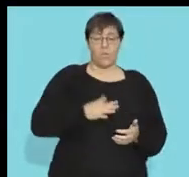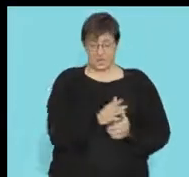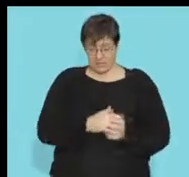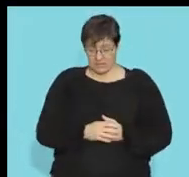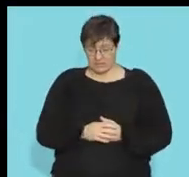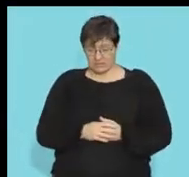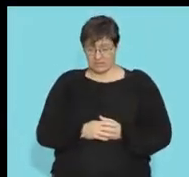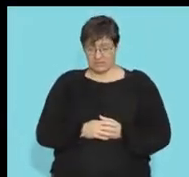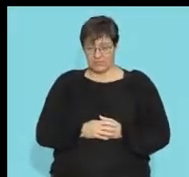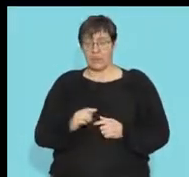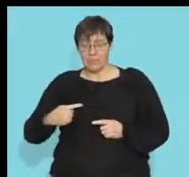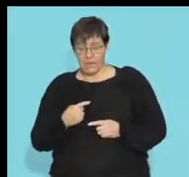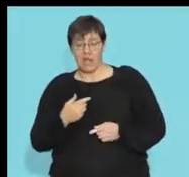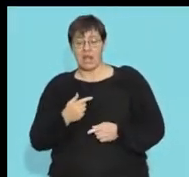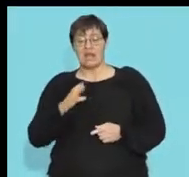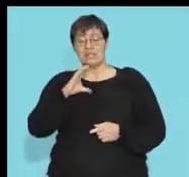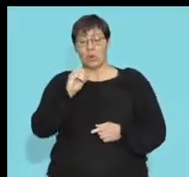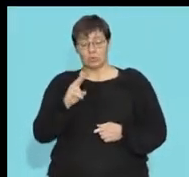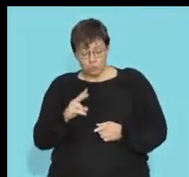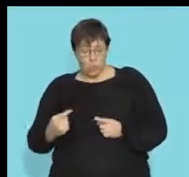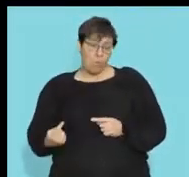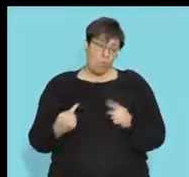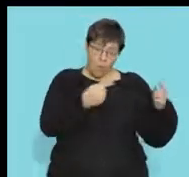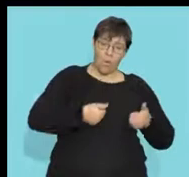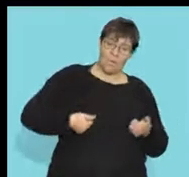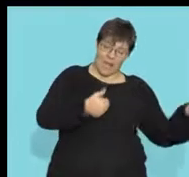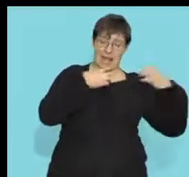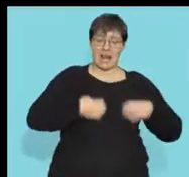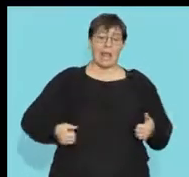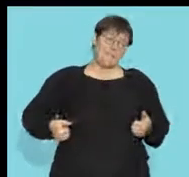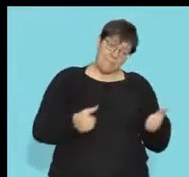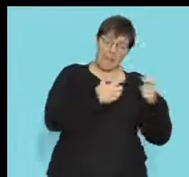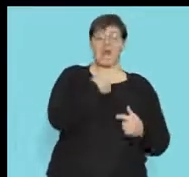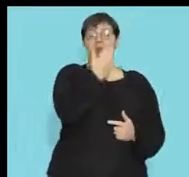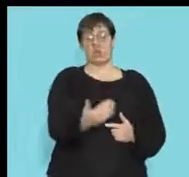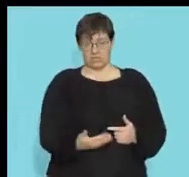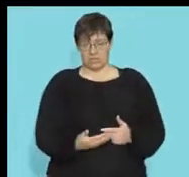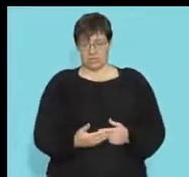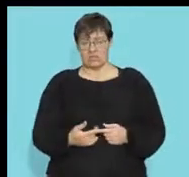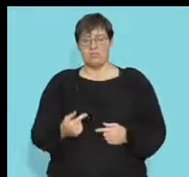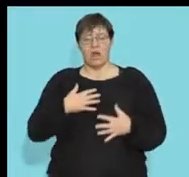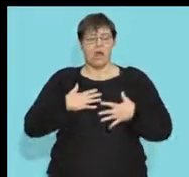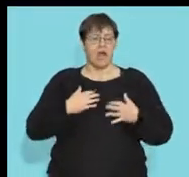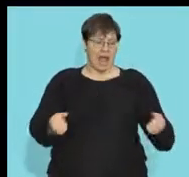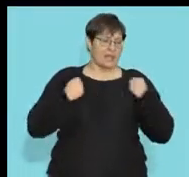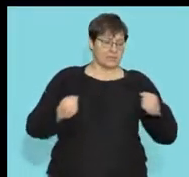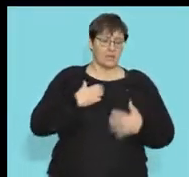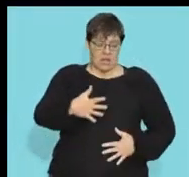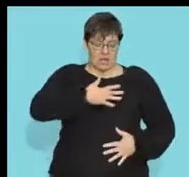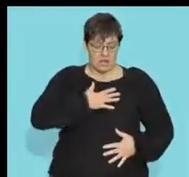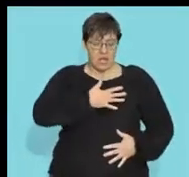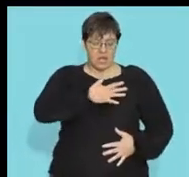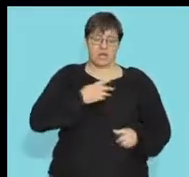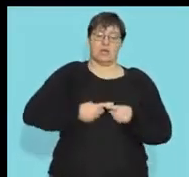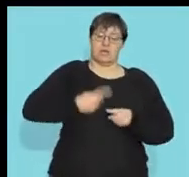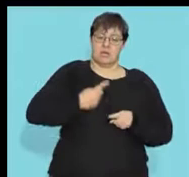to my lungs quicker so the heart must beat fast i'm sure you guys after you've had a lot of exercise